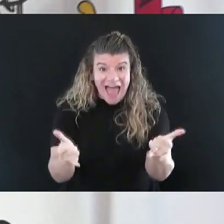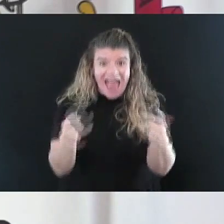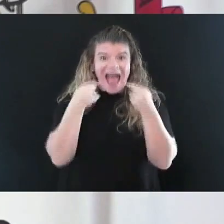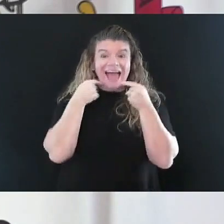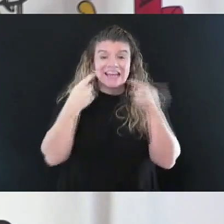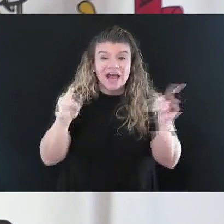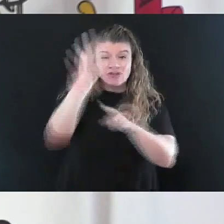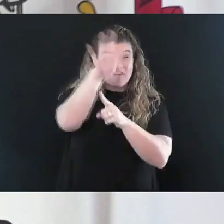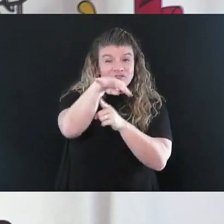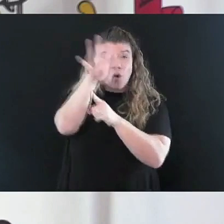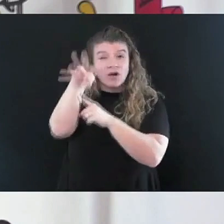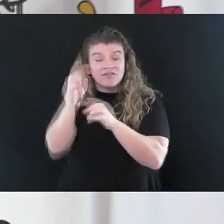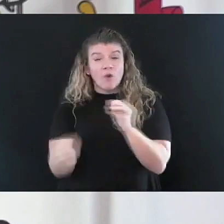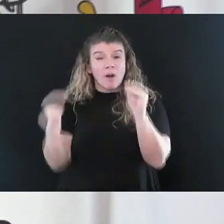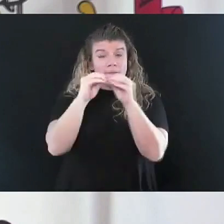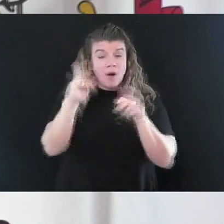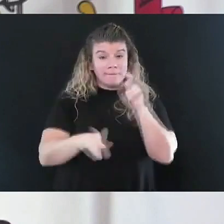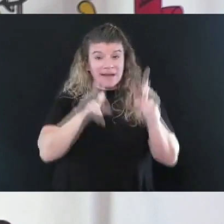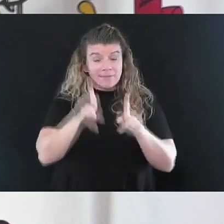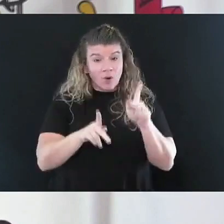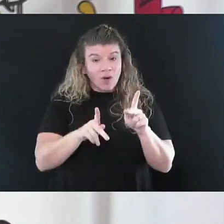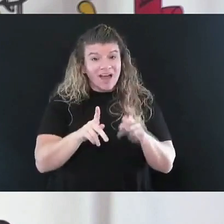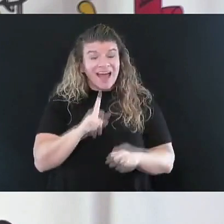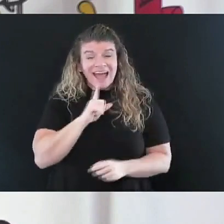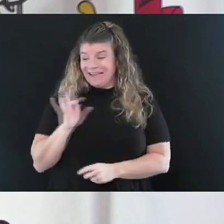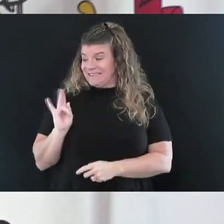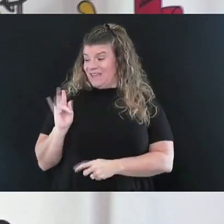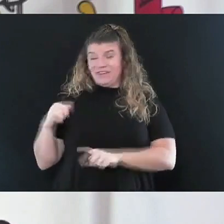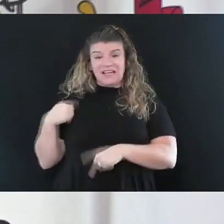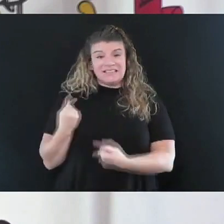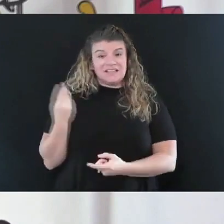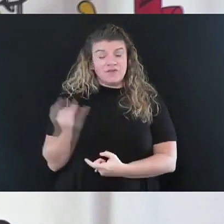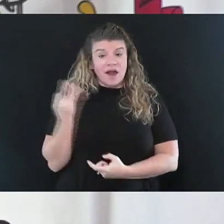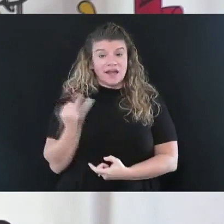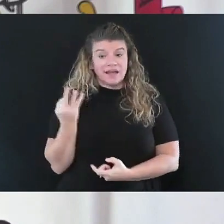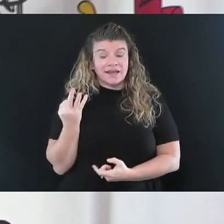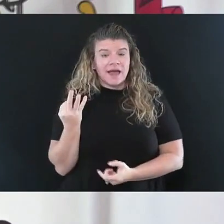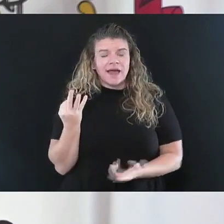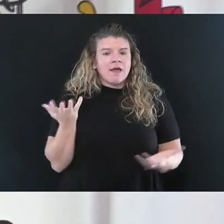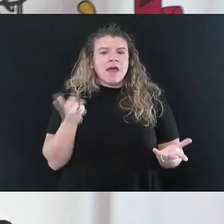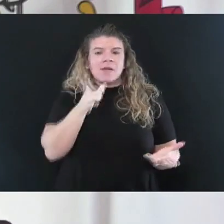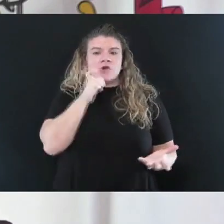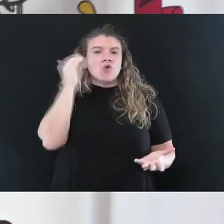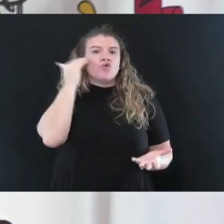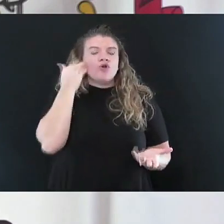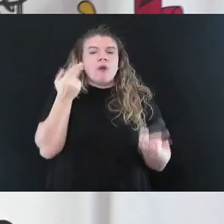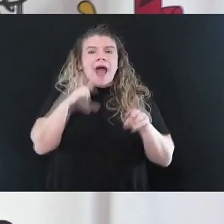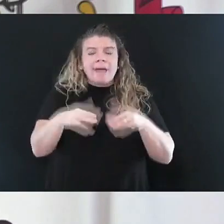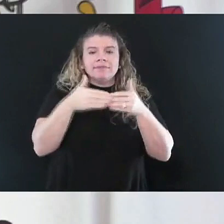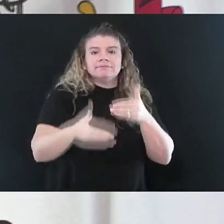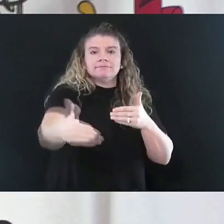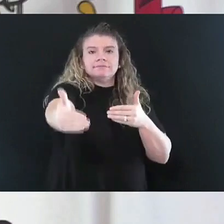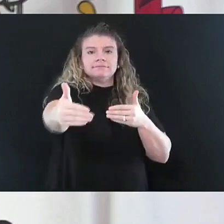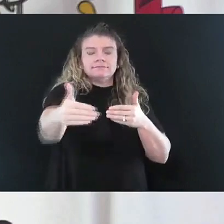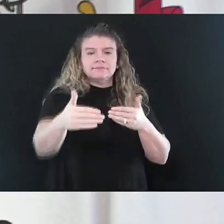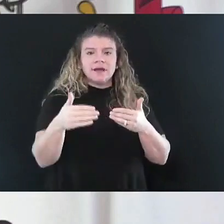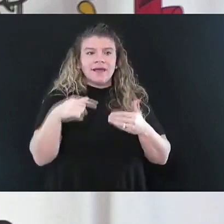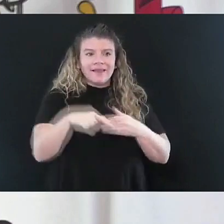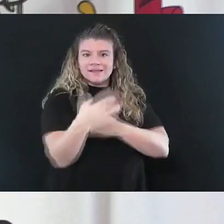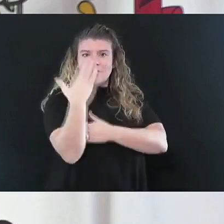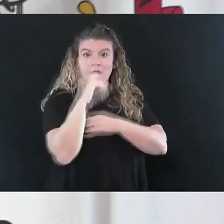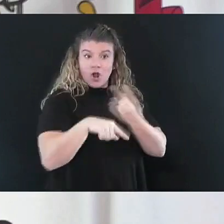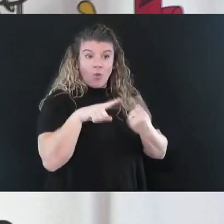Virginia, 17 since Friday. And who knows what the report's going to be this morning. It will